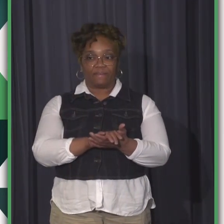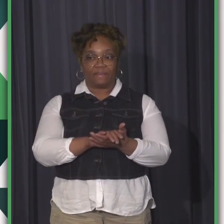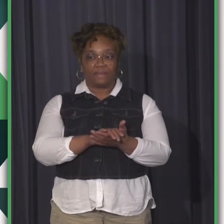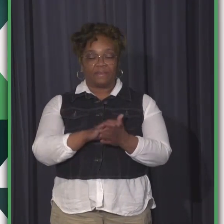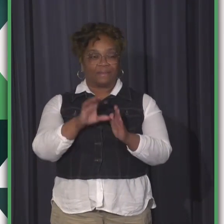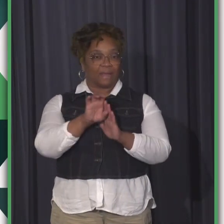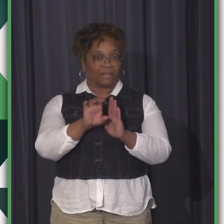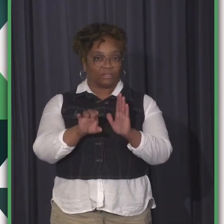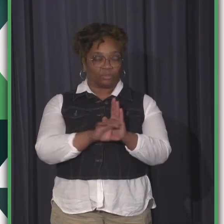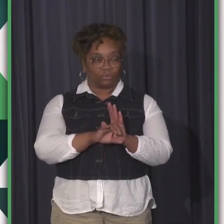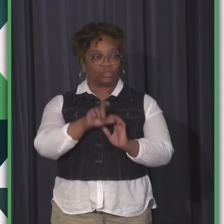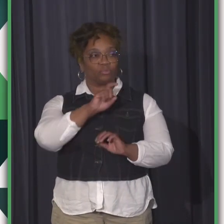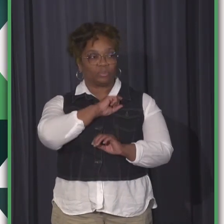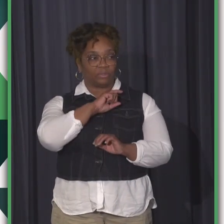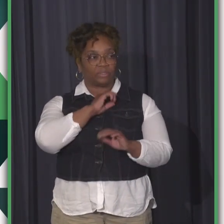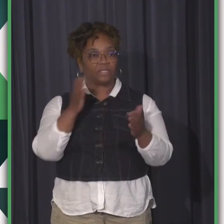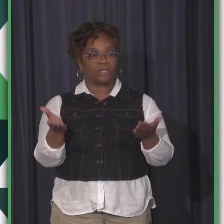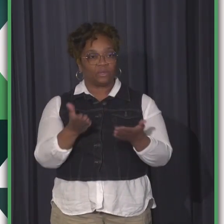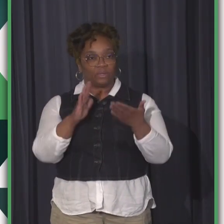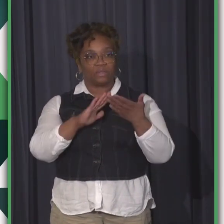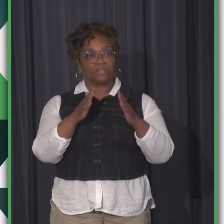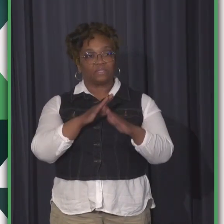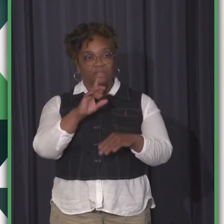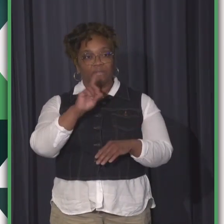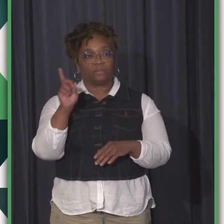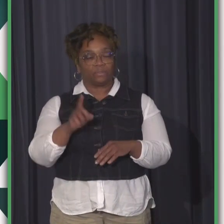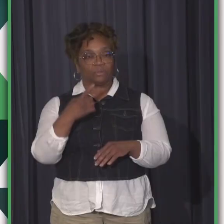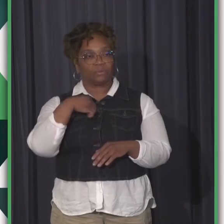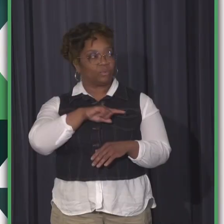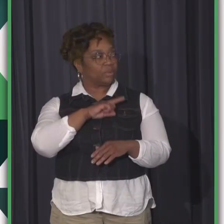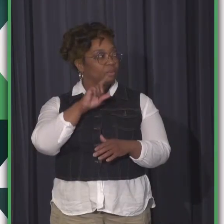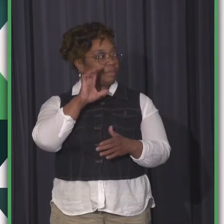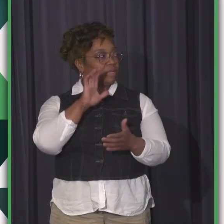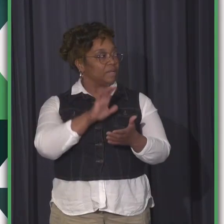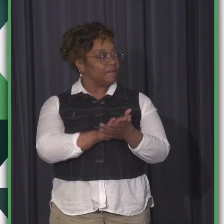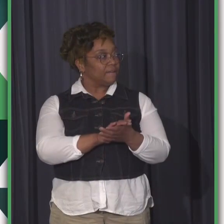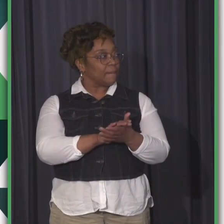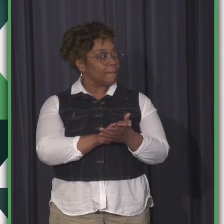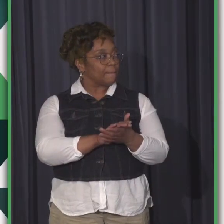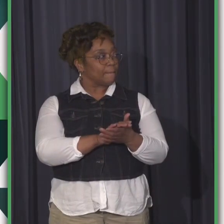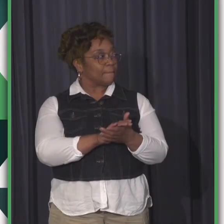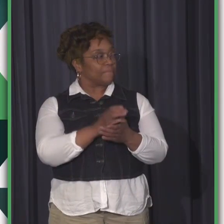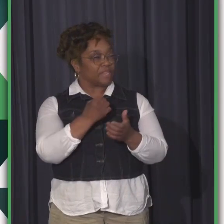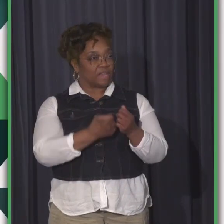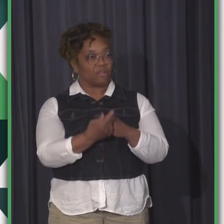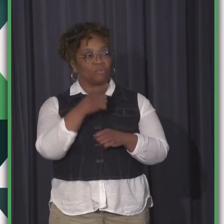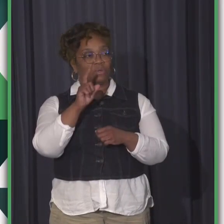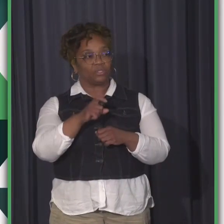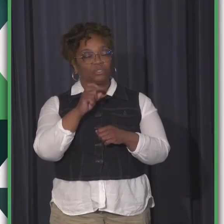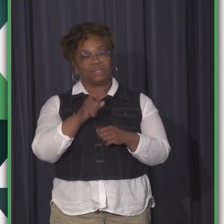constitutional police in the city of Detroit, and we believe that everybody should be treated with dignity and respect.